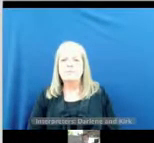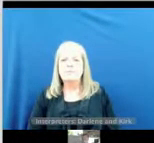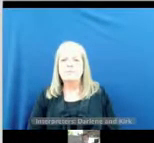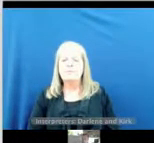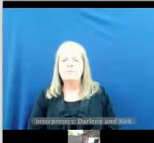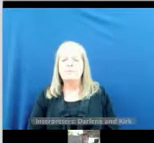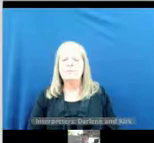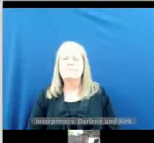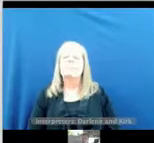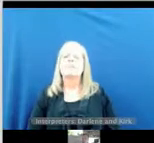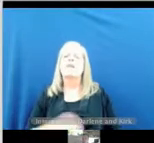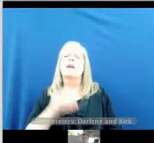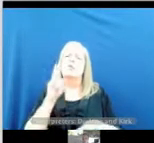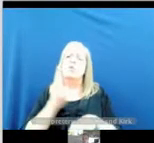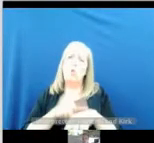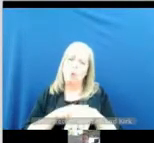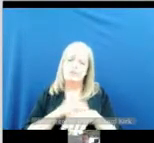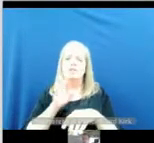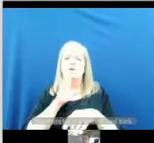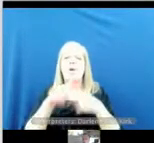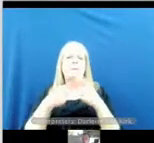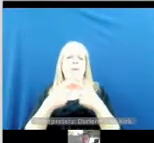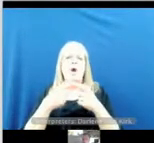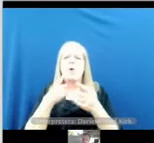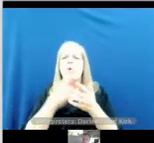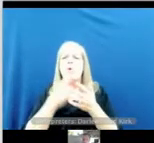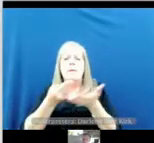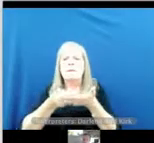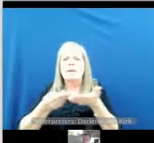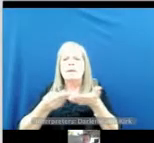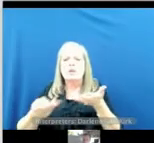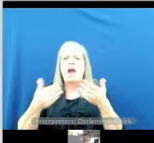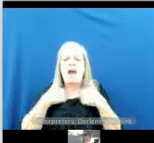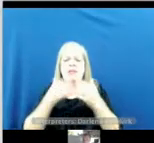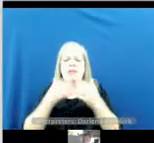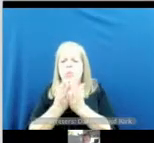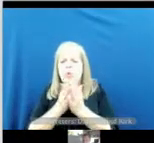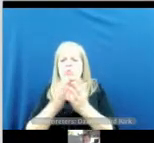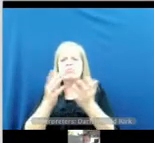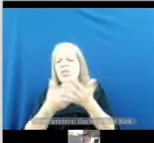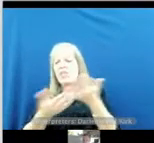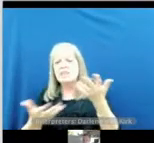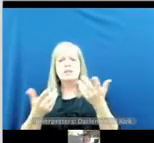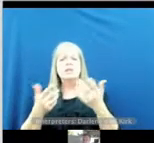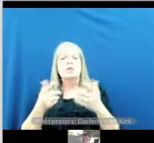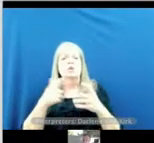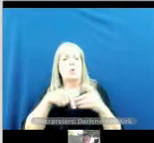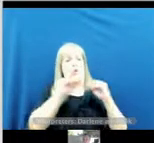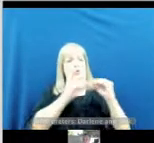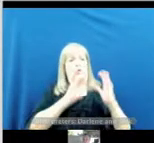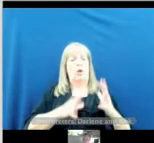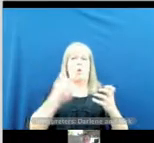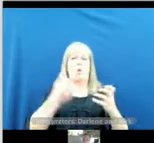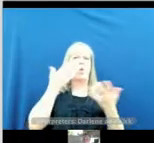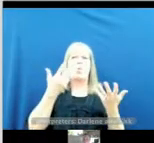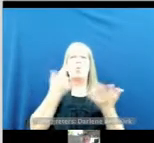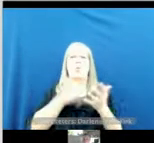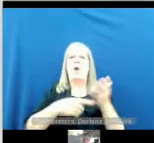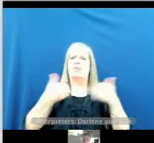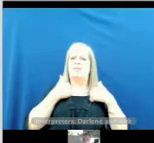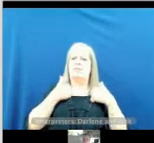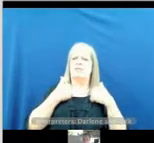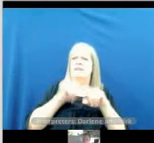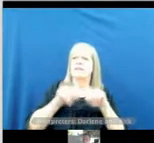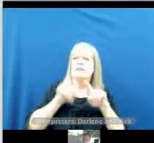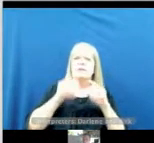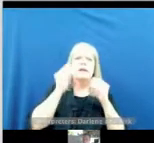And of course, in terms of materials, so as an instructor, you want to become familiar with what types of materials are out there. I mentioned